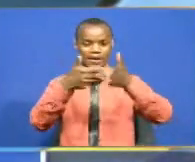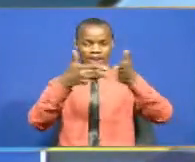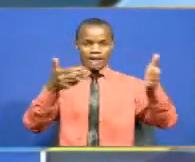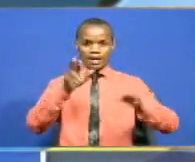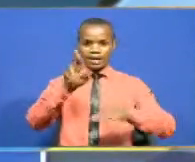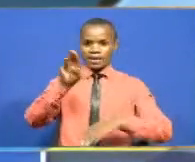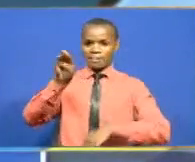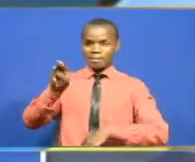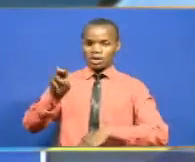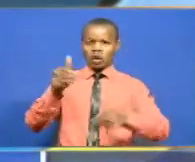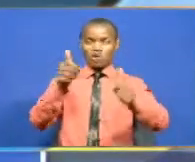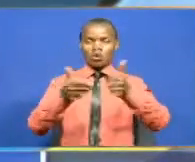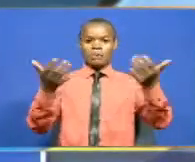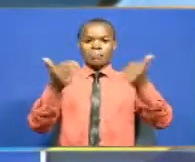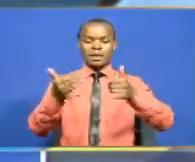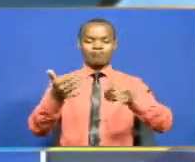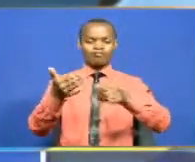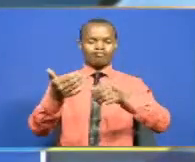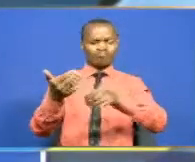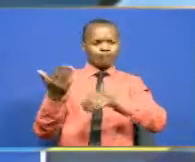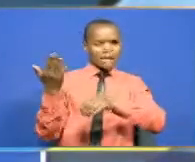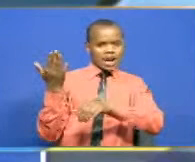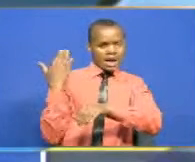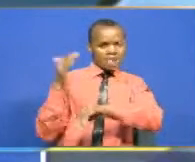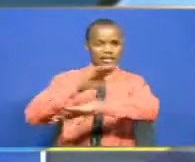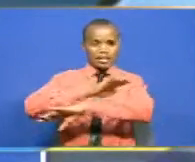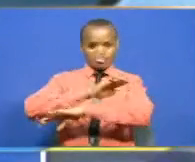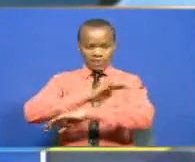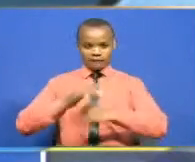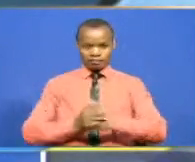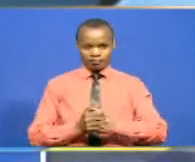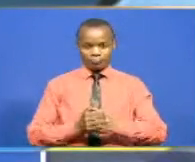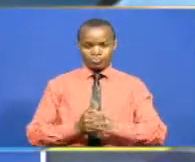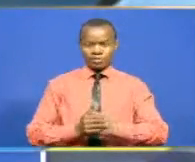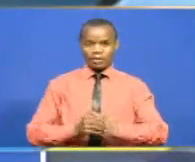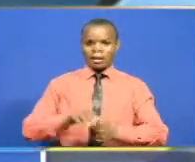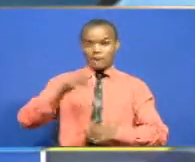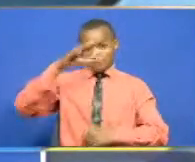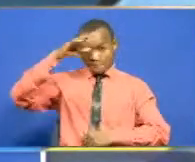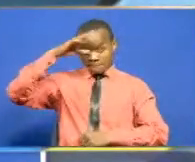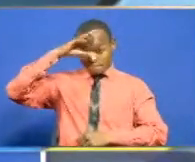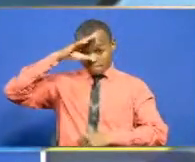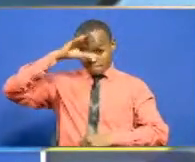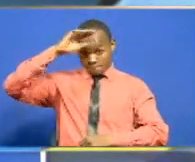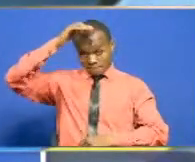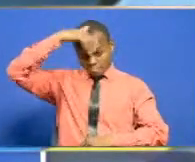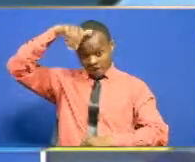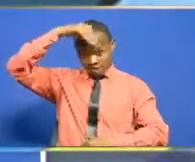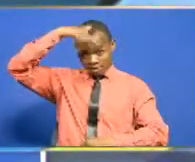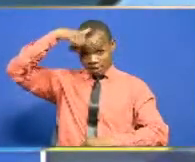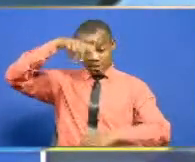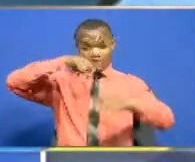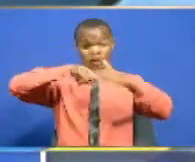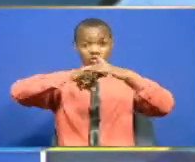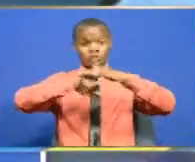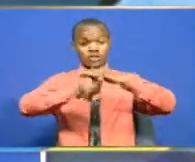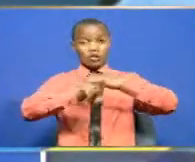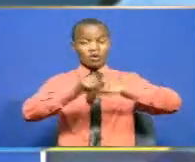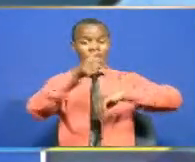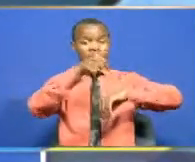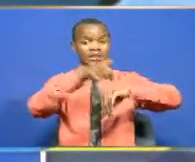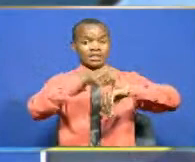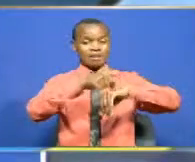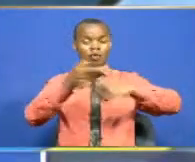match that was played last evening. Meanwhile, halftime substitute Lionel Messi turned the game around for Barcelona as they beat